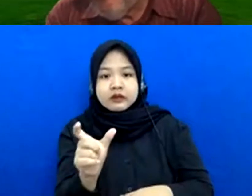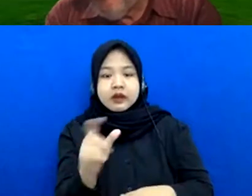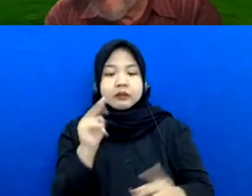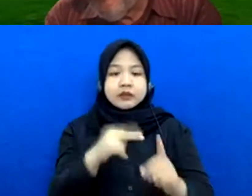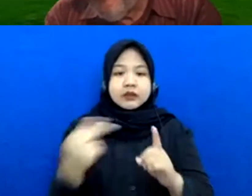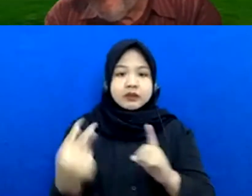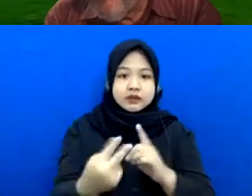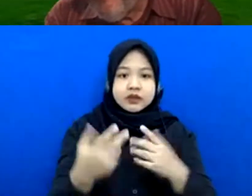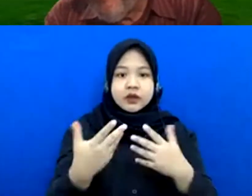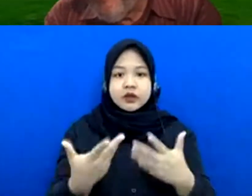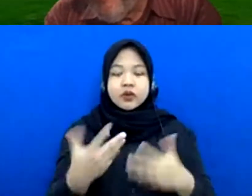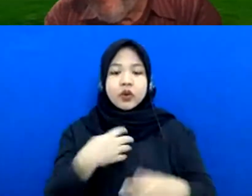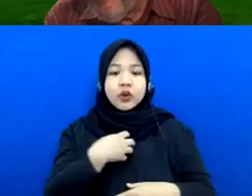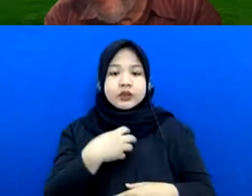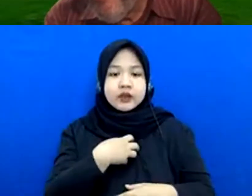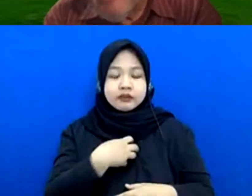and also attitudes.